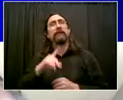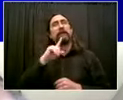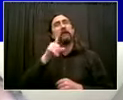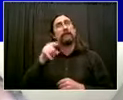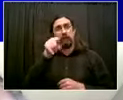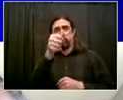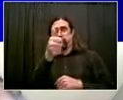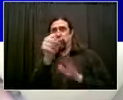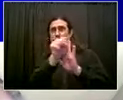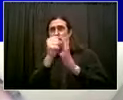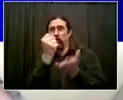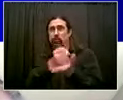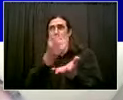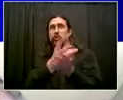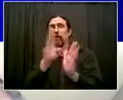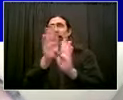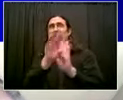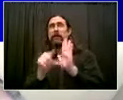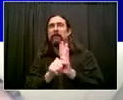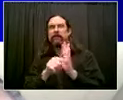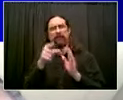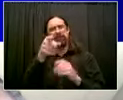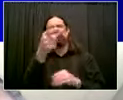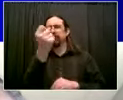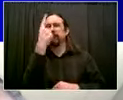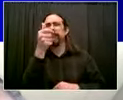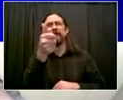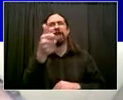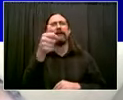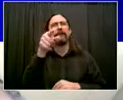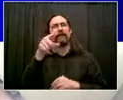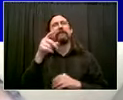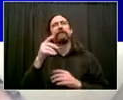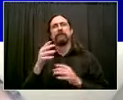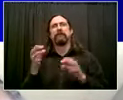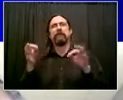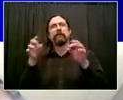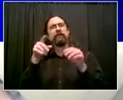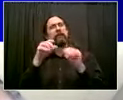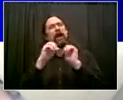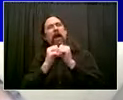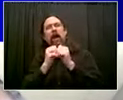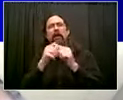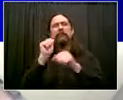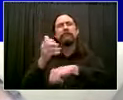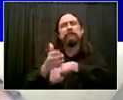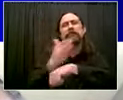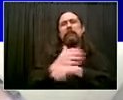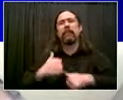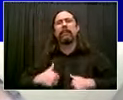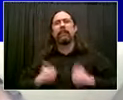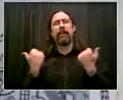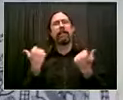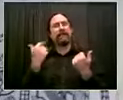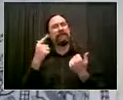lives, but only if we actually take the steps to do it in a purposeful, intentional manner. So thank you for your leadership.